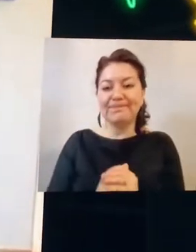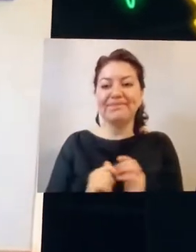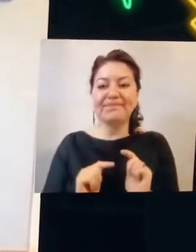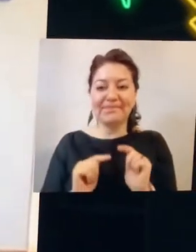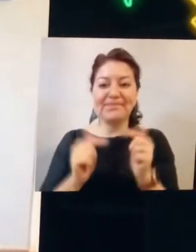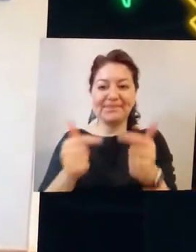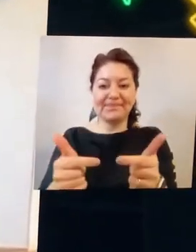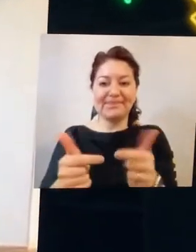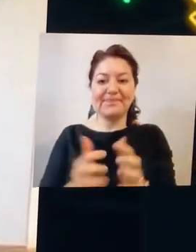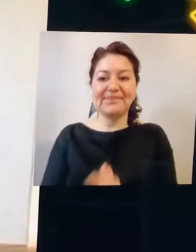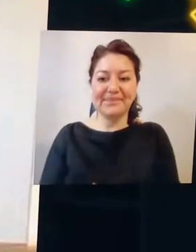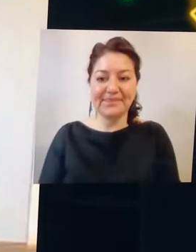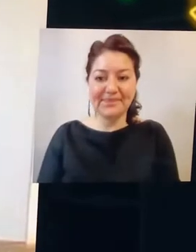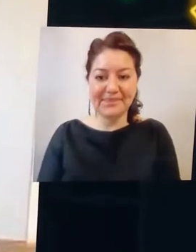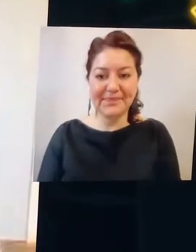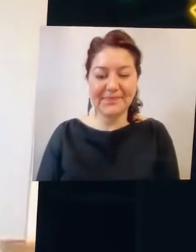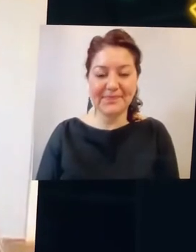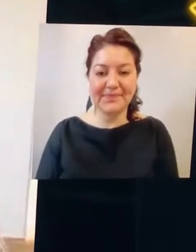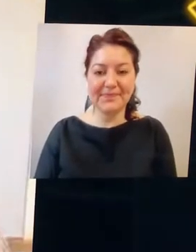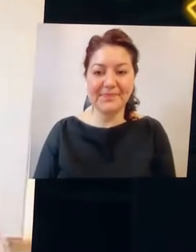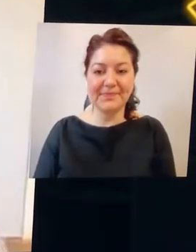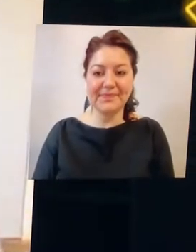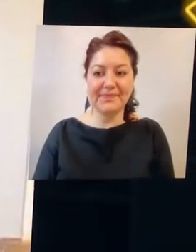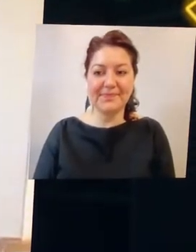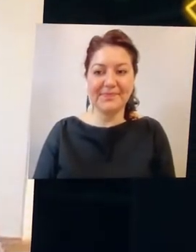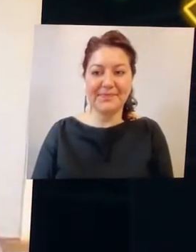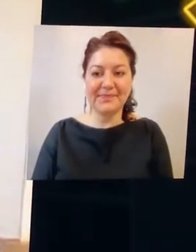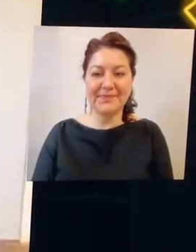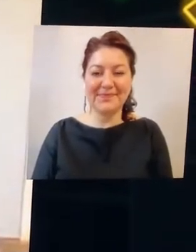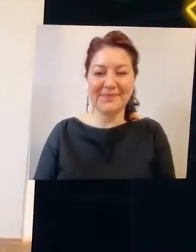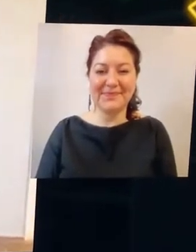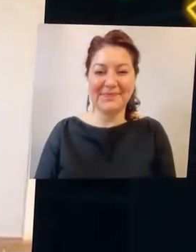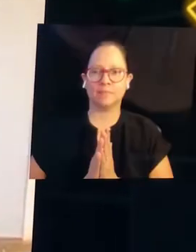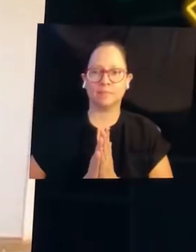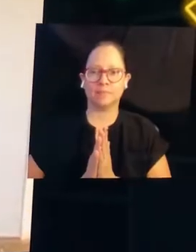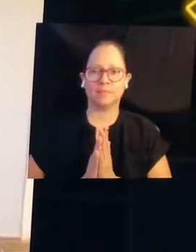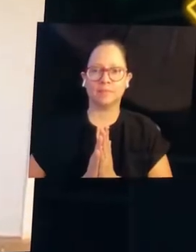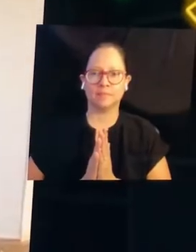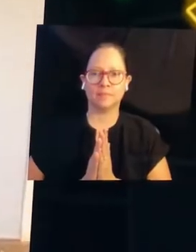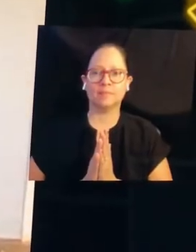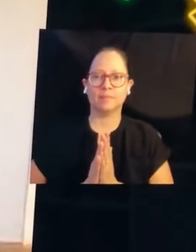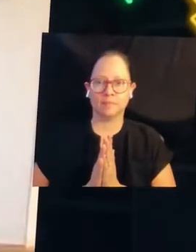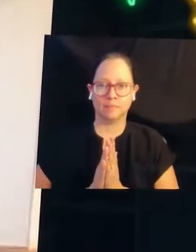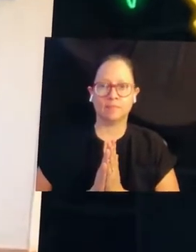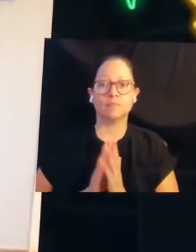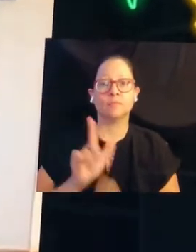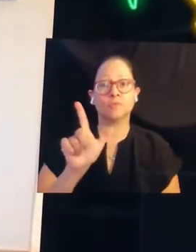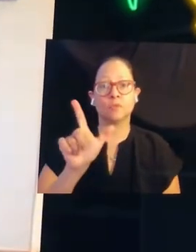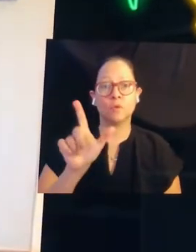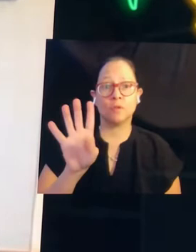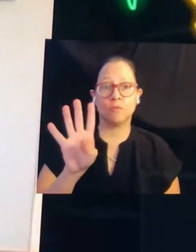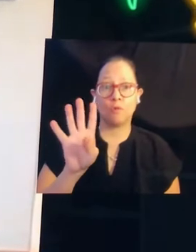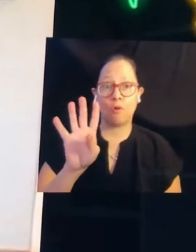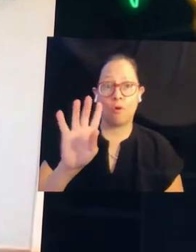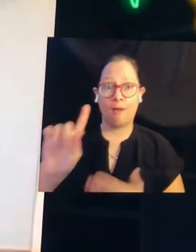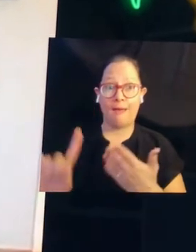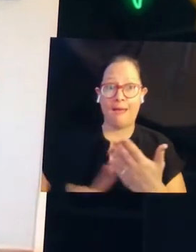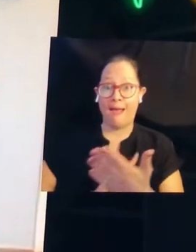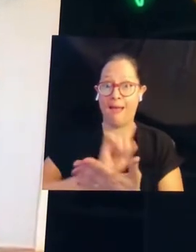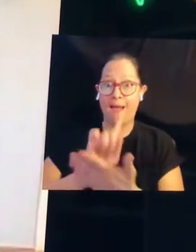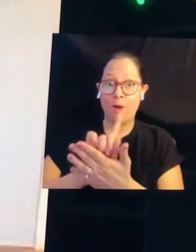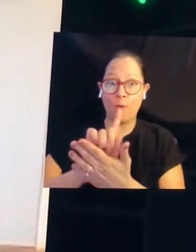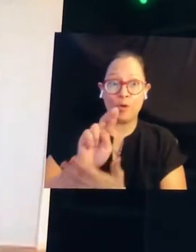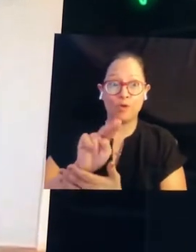Again, the 24/7 news cycle. A lot of times I will reach out, and many journalists, like you said,